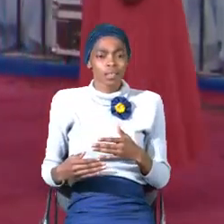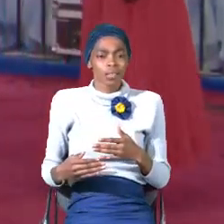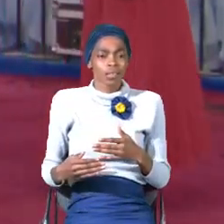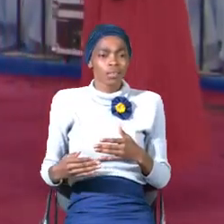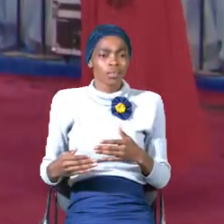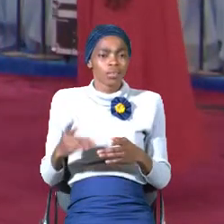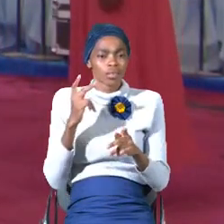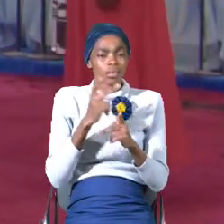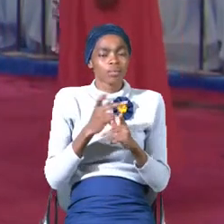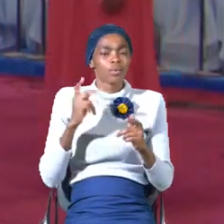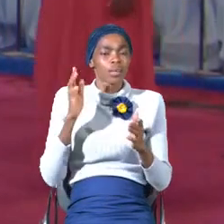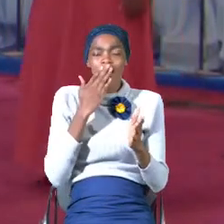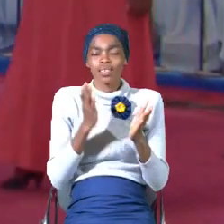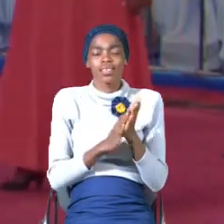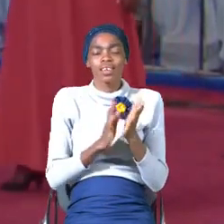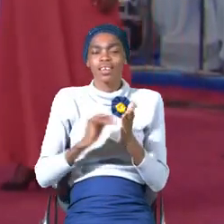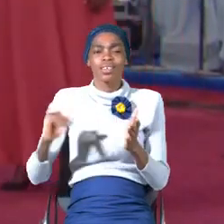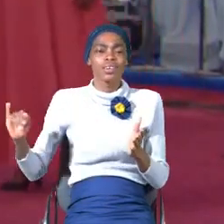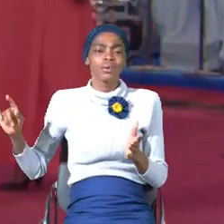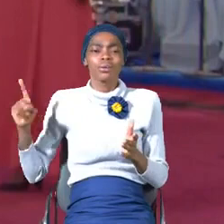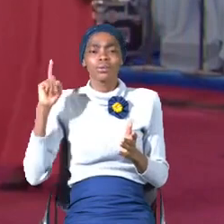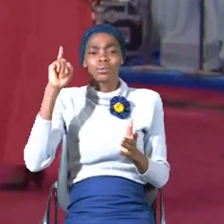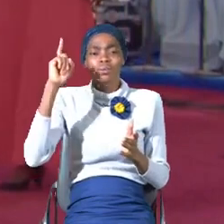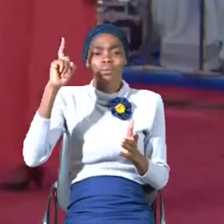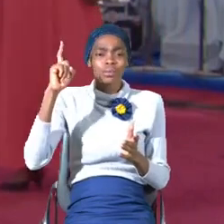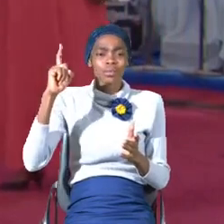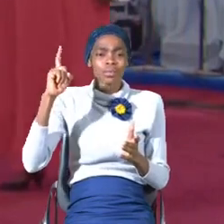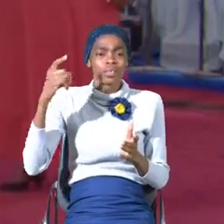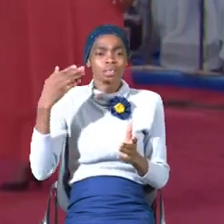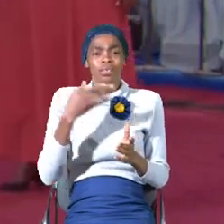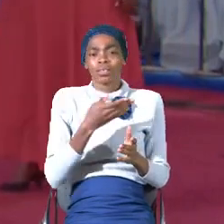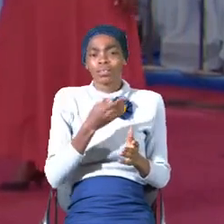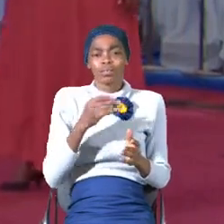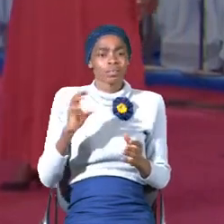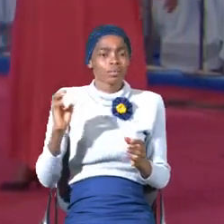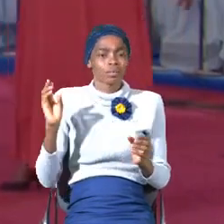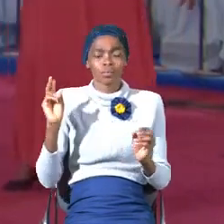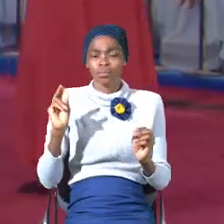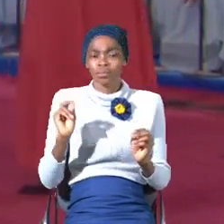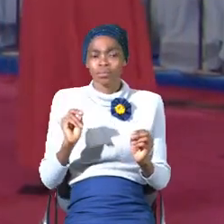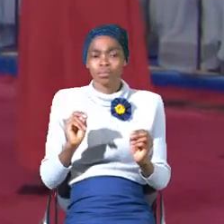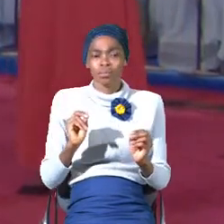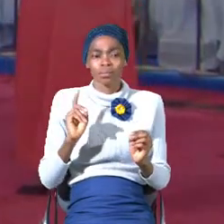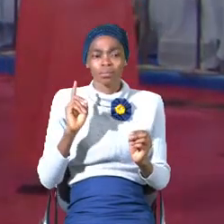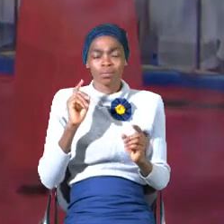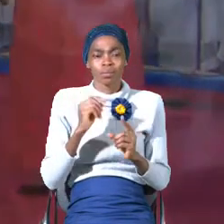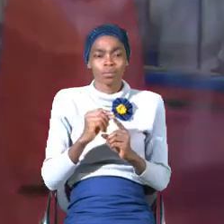keep praising you, yet no word sums you up.